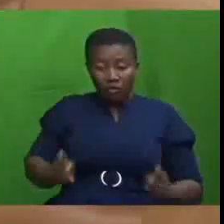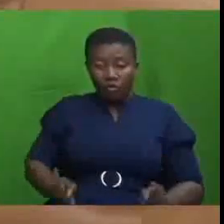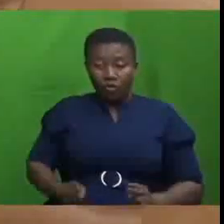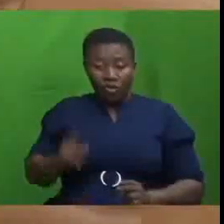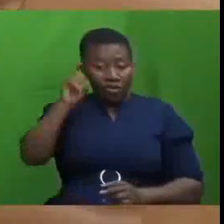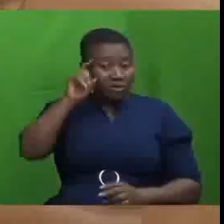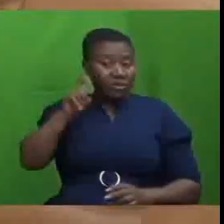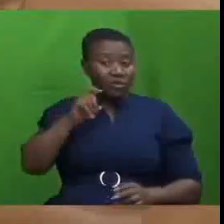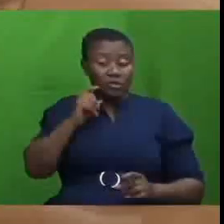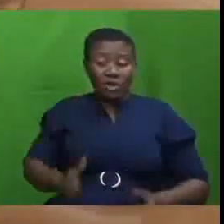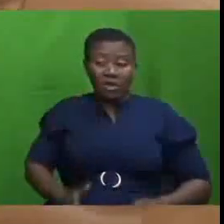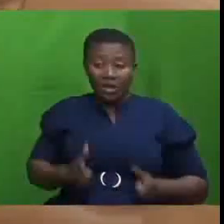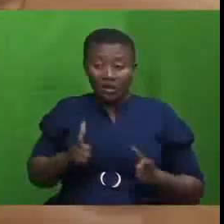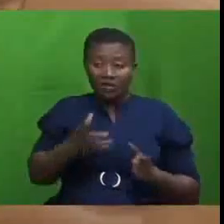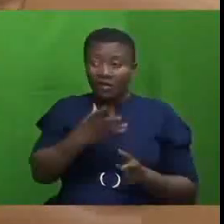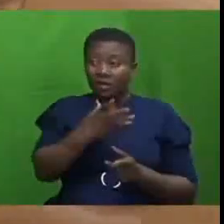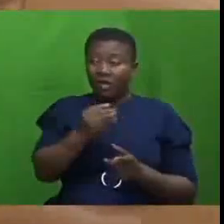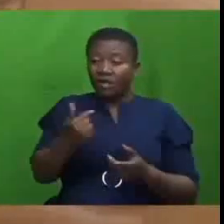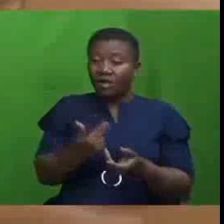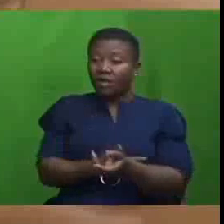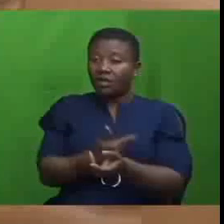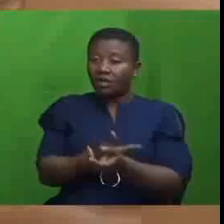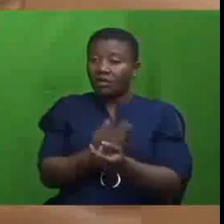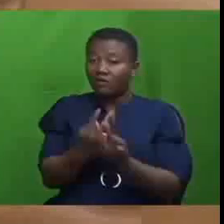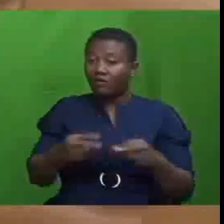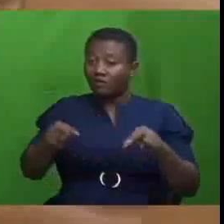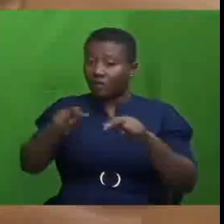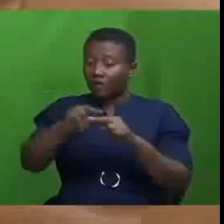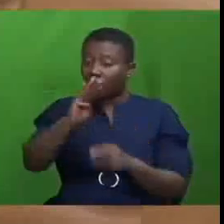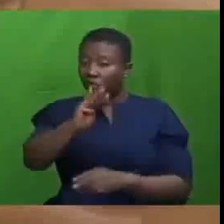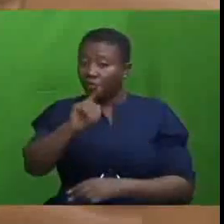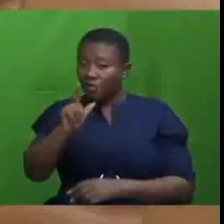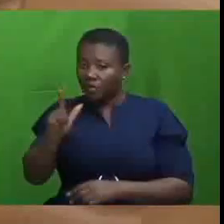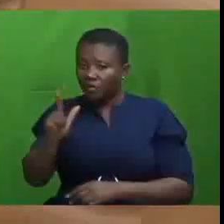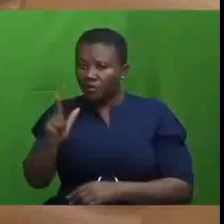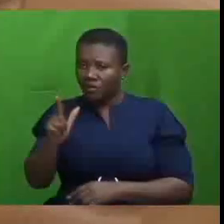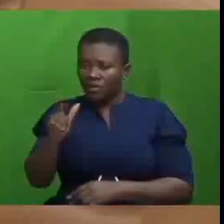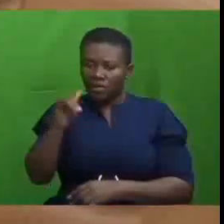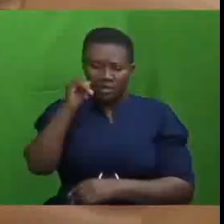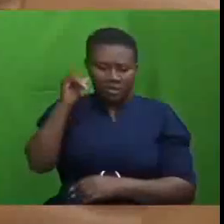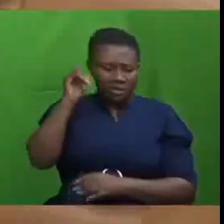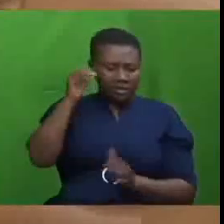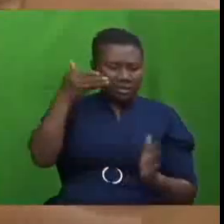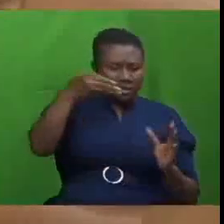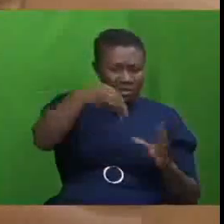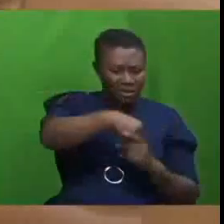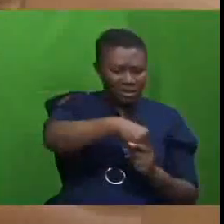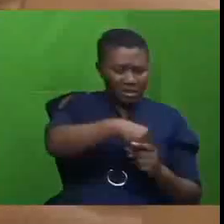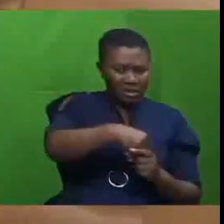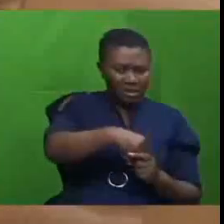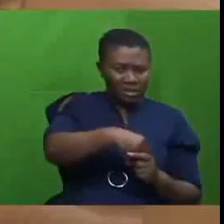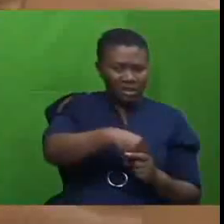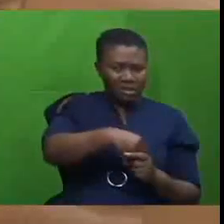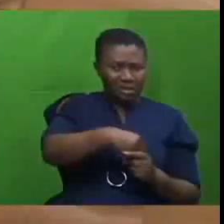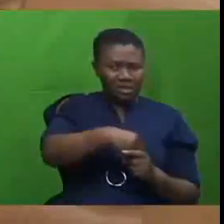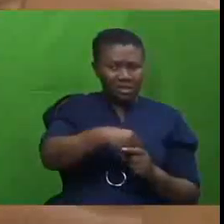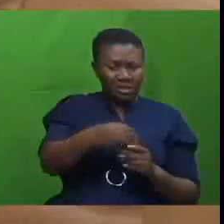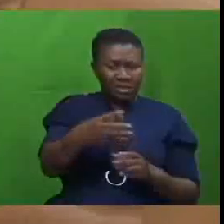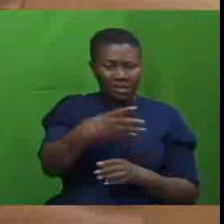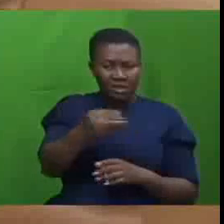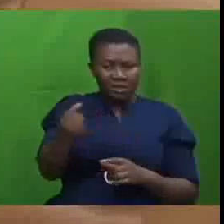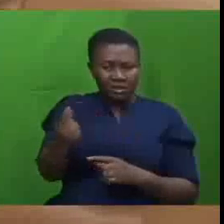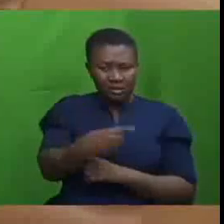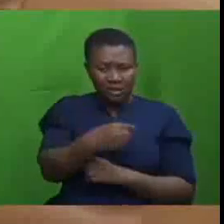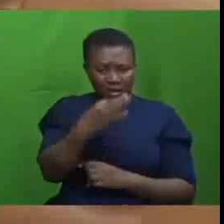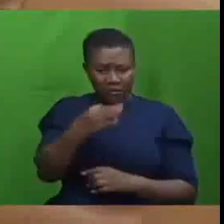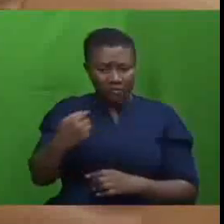Bill, has been advertised yesterday and today. And I'm sure if we are not able to take it today,